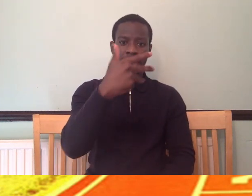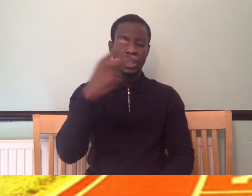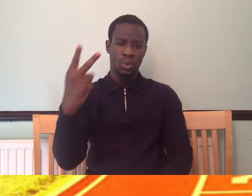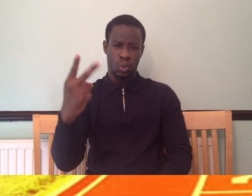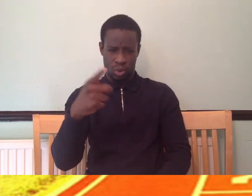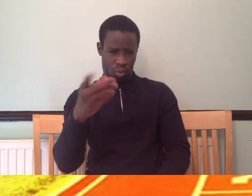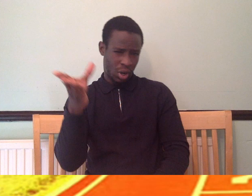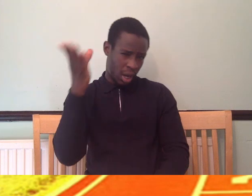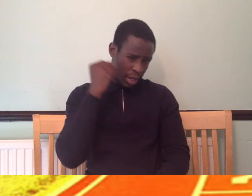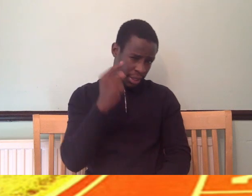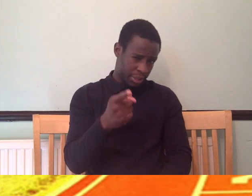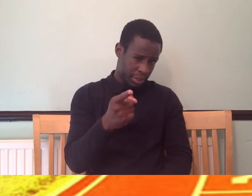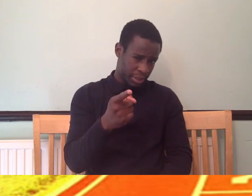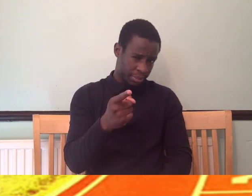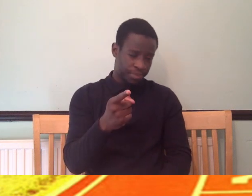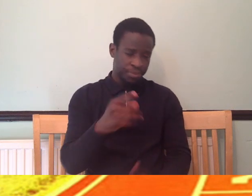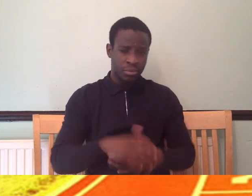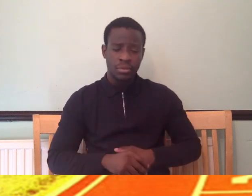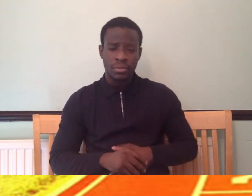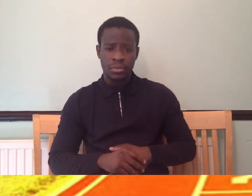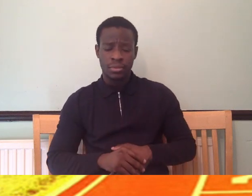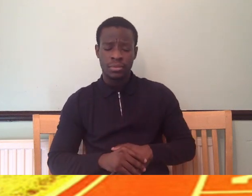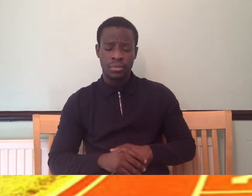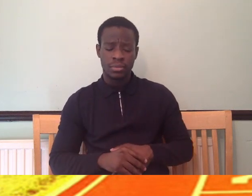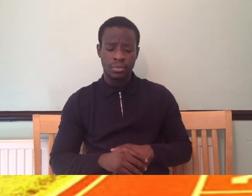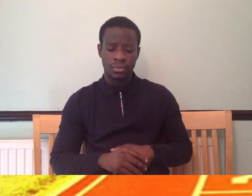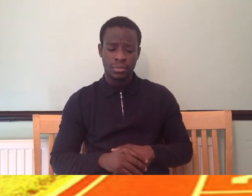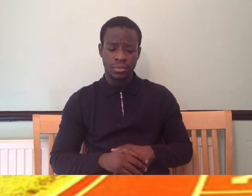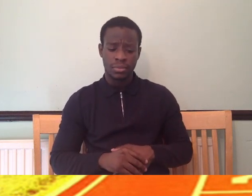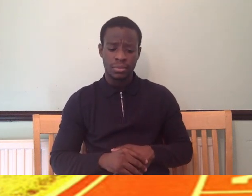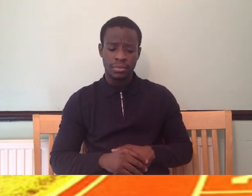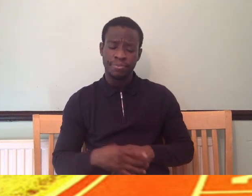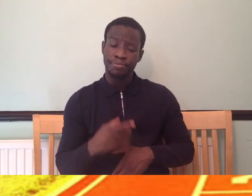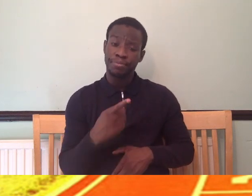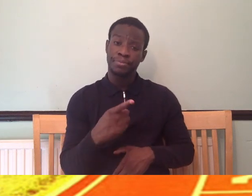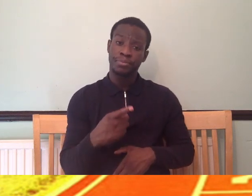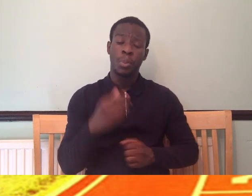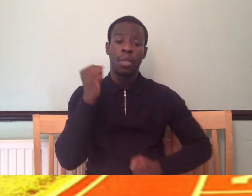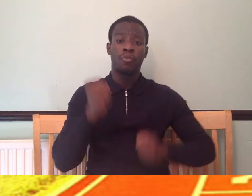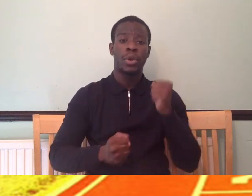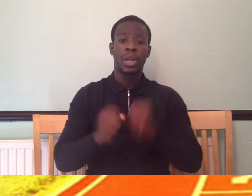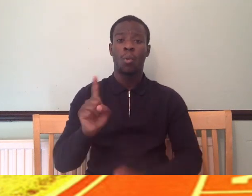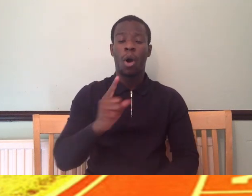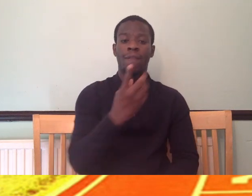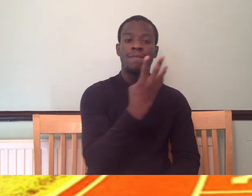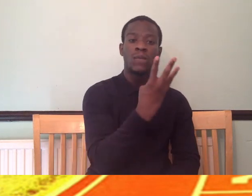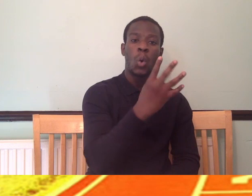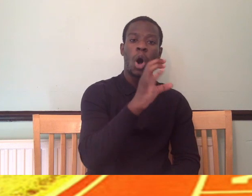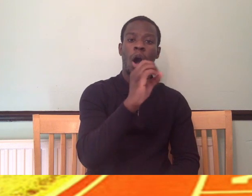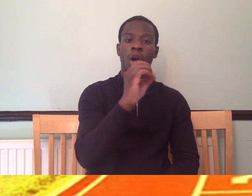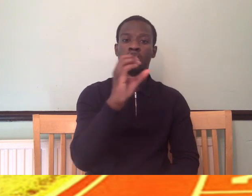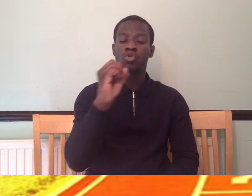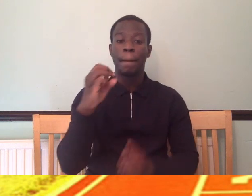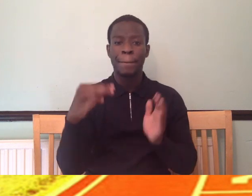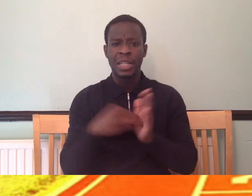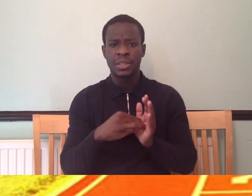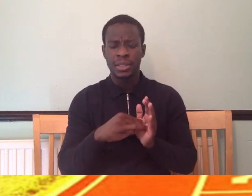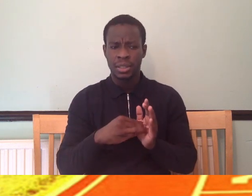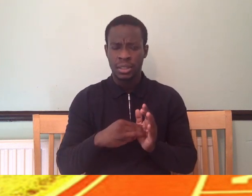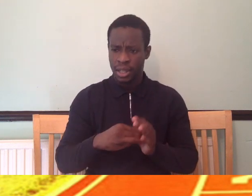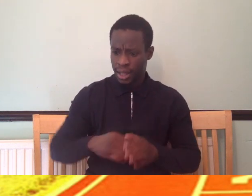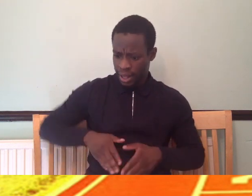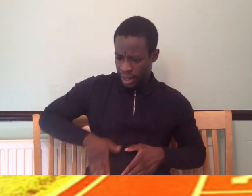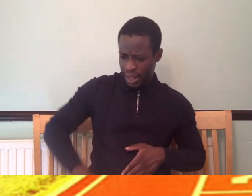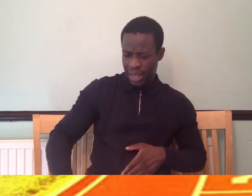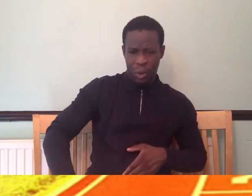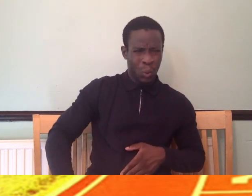may have heard about him in an assembly at some point. He was running in the 400 metres when he felt an injury in his leg, which